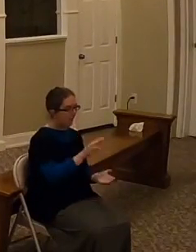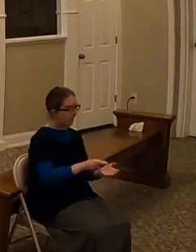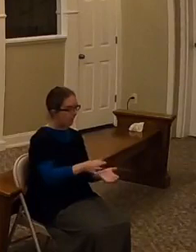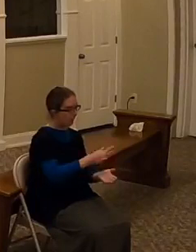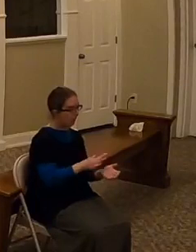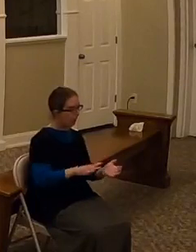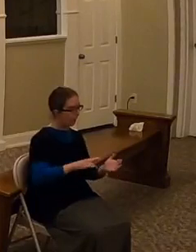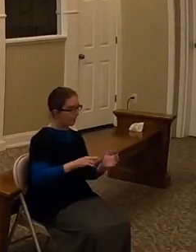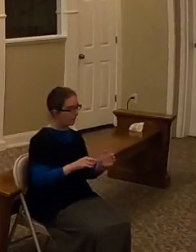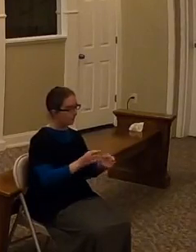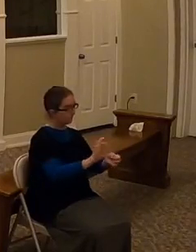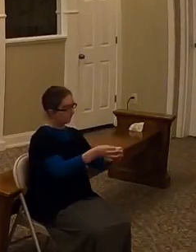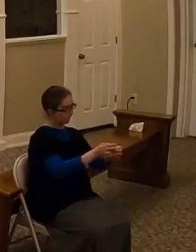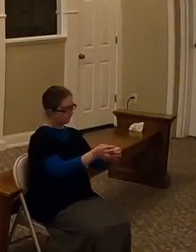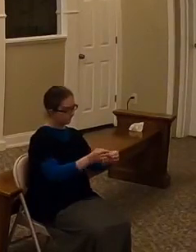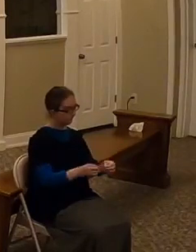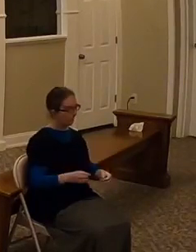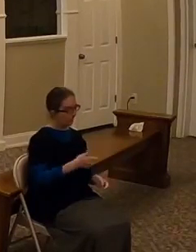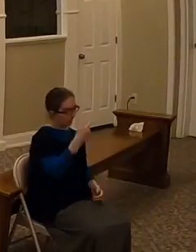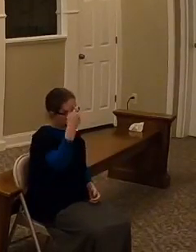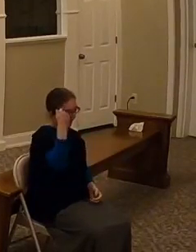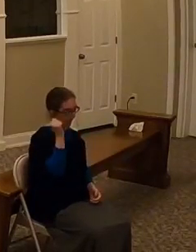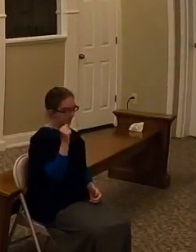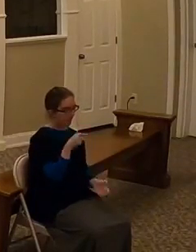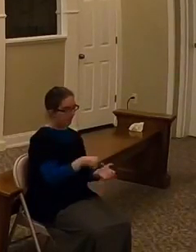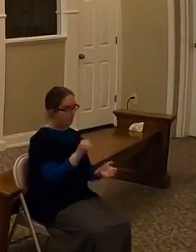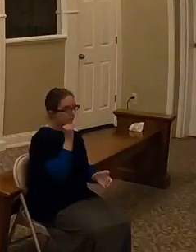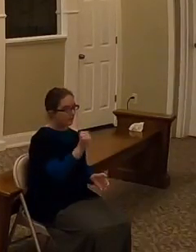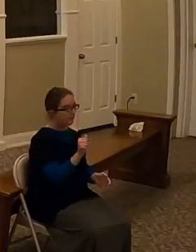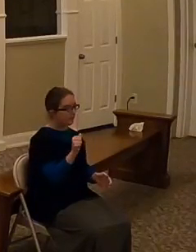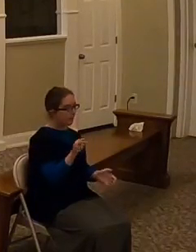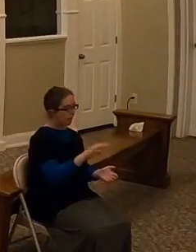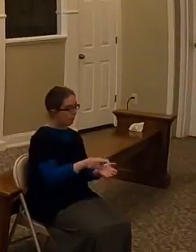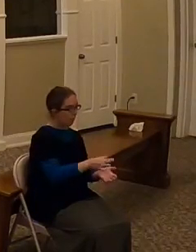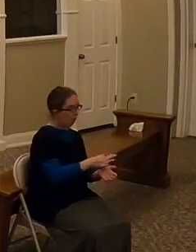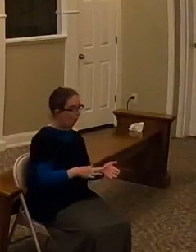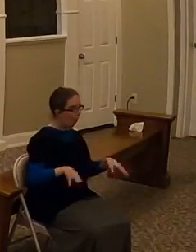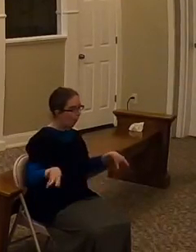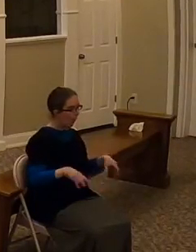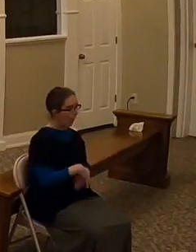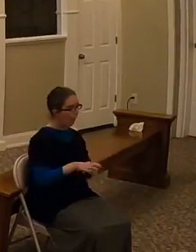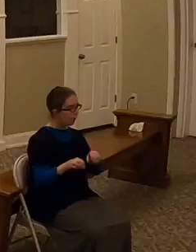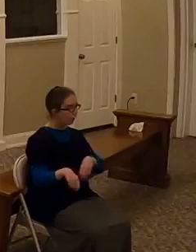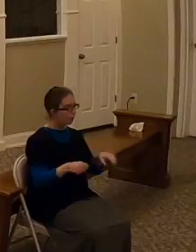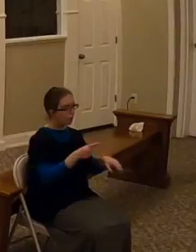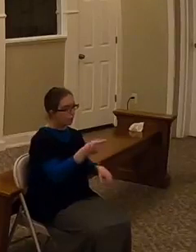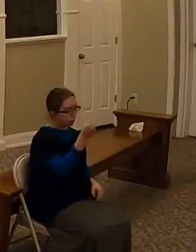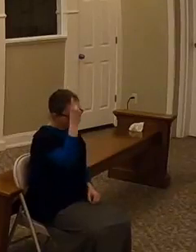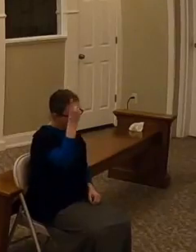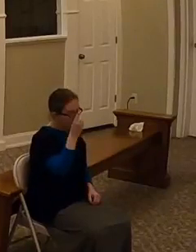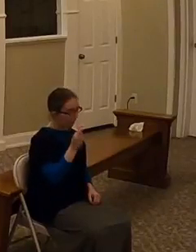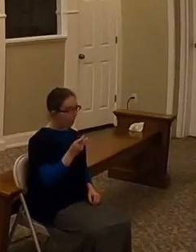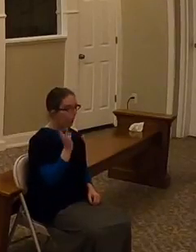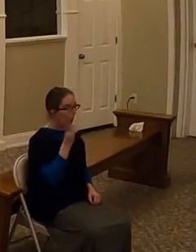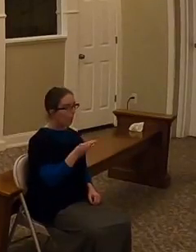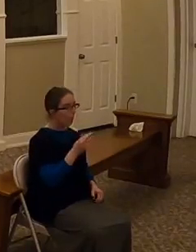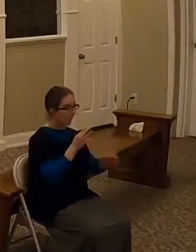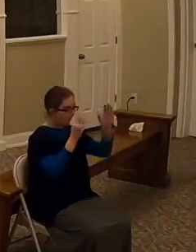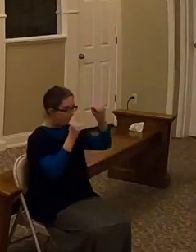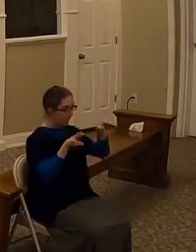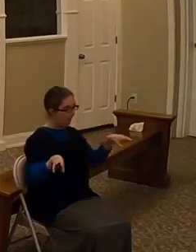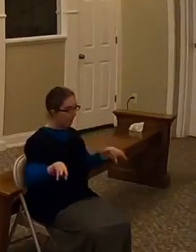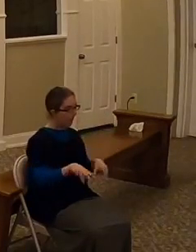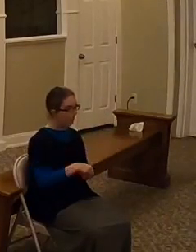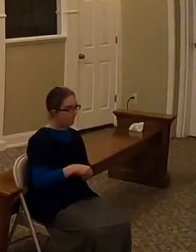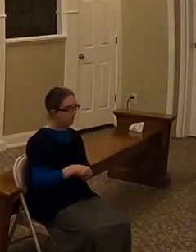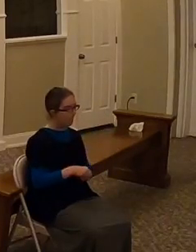holy, in other words. Because this is a holy wedding. Do you understand? We're looking toward what? The marriage